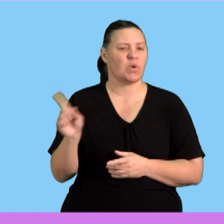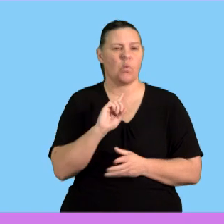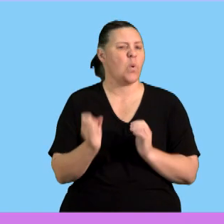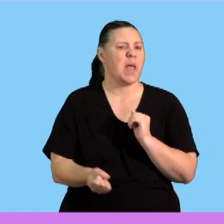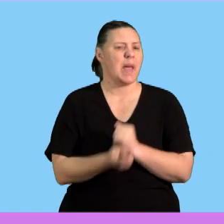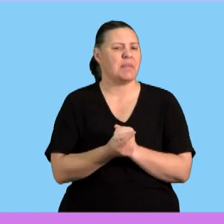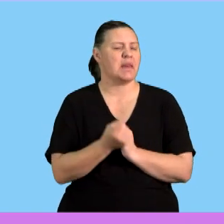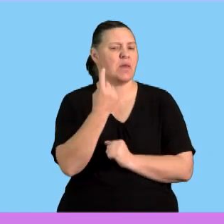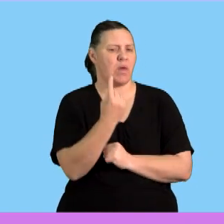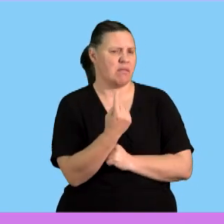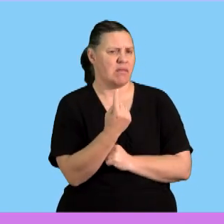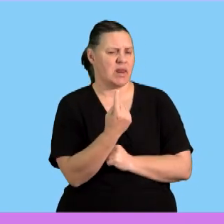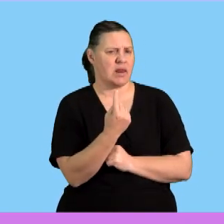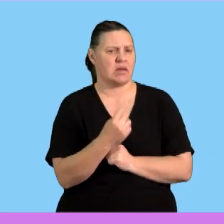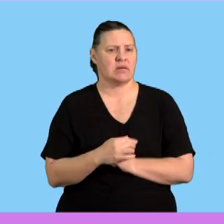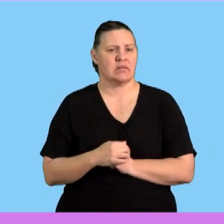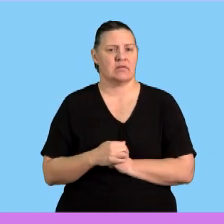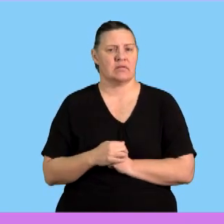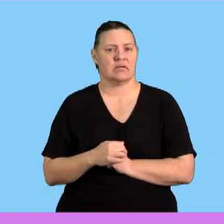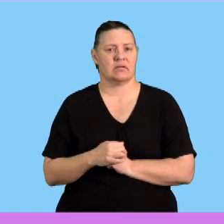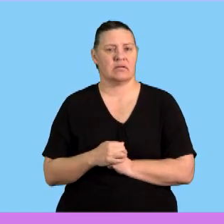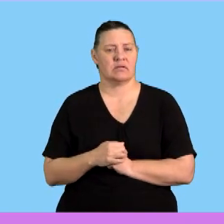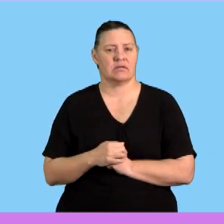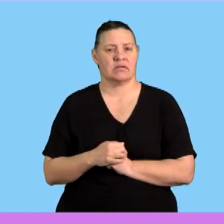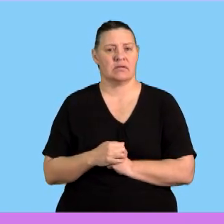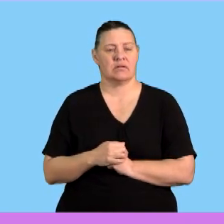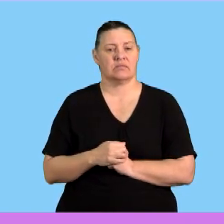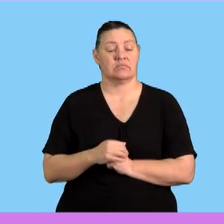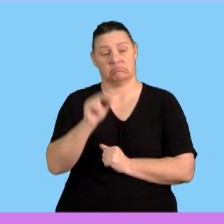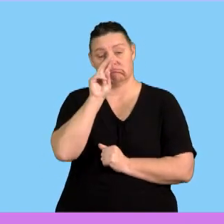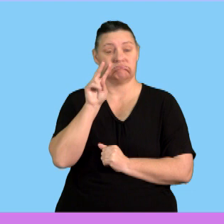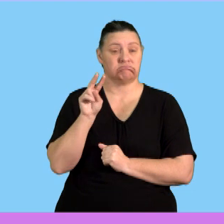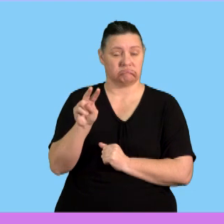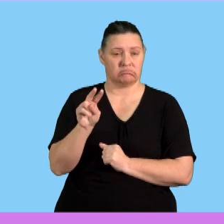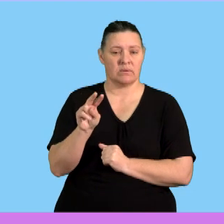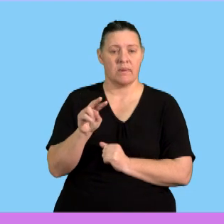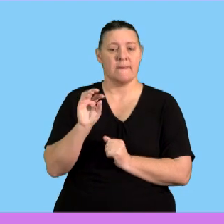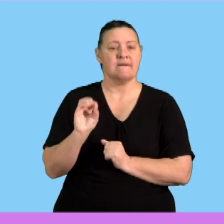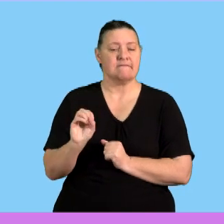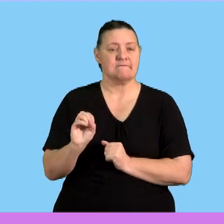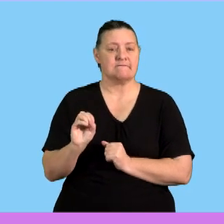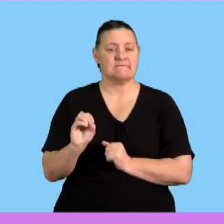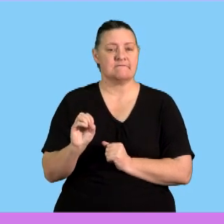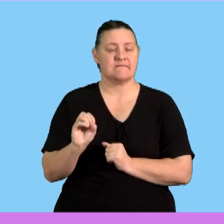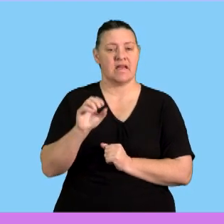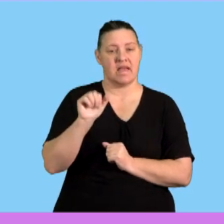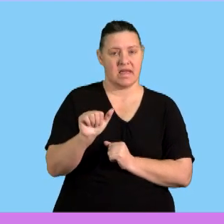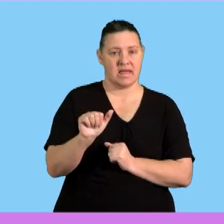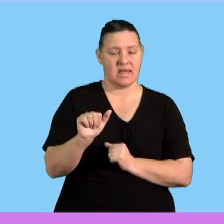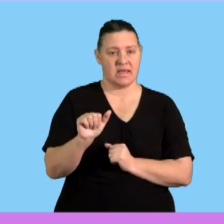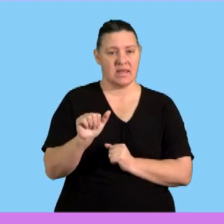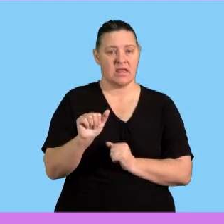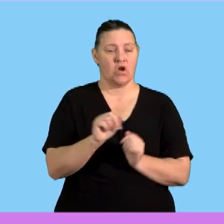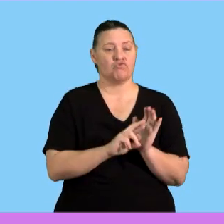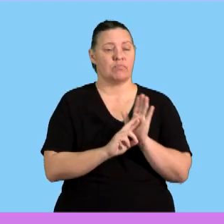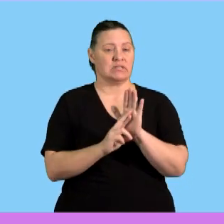if I look, what do you think is happening in step number 1? Right, so if I look, I can see there I have my